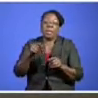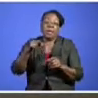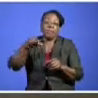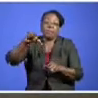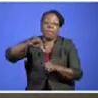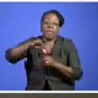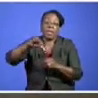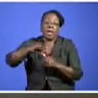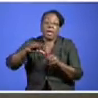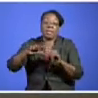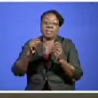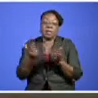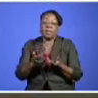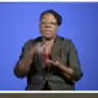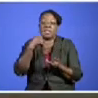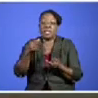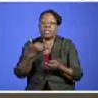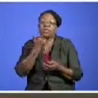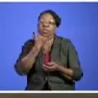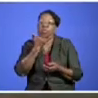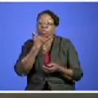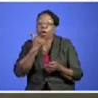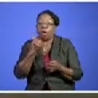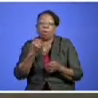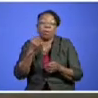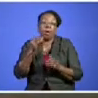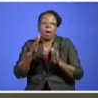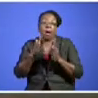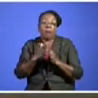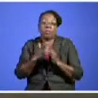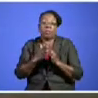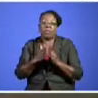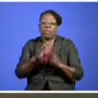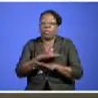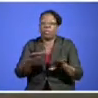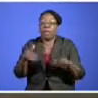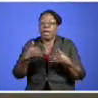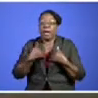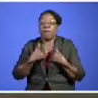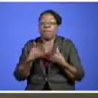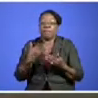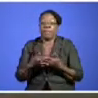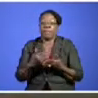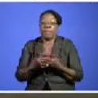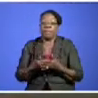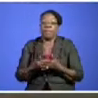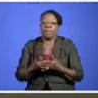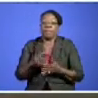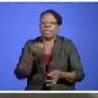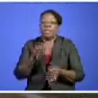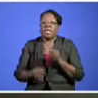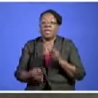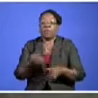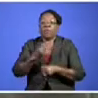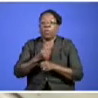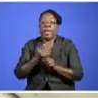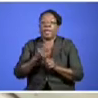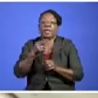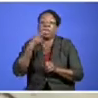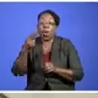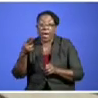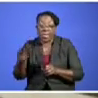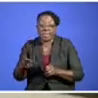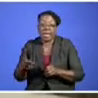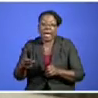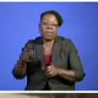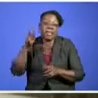say, wrong house. This is not the house. And he said, "If you make noise, I'll kill you." And he